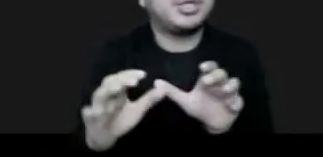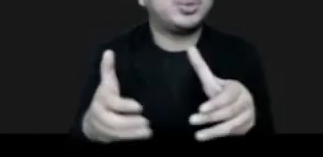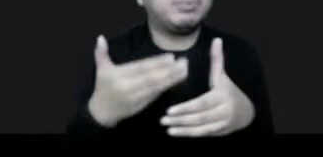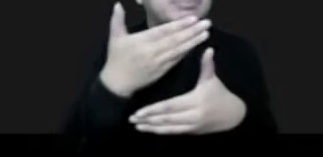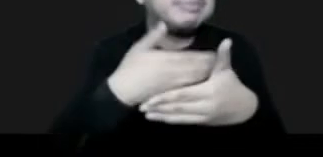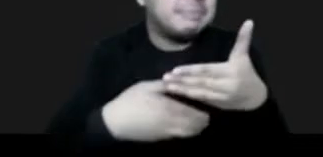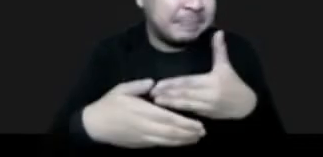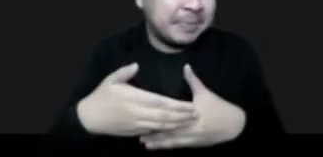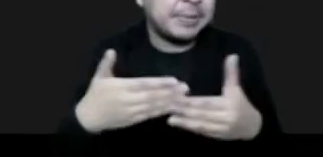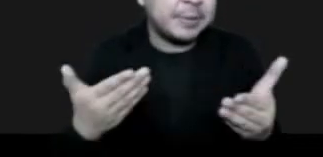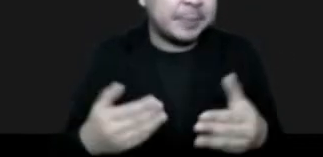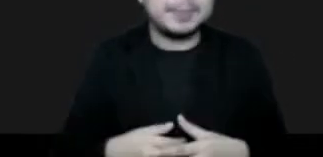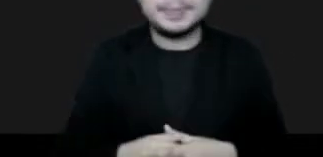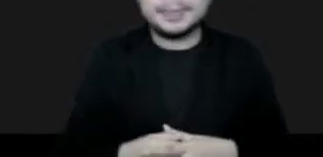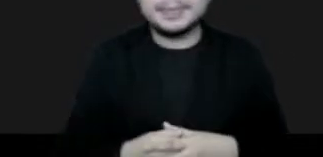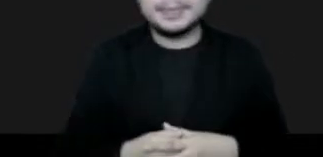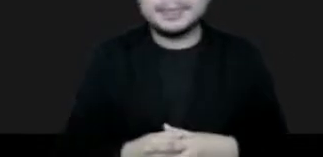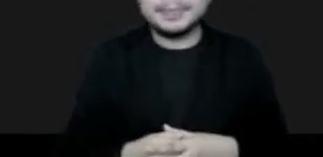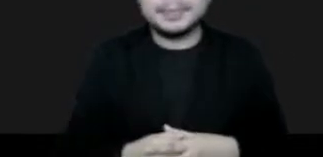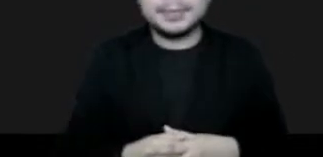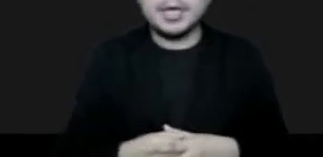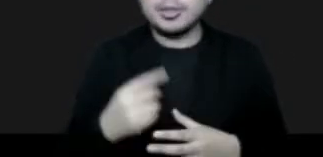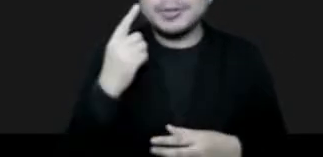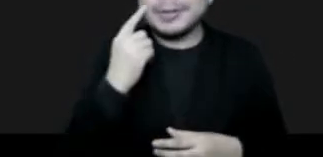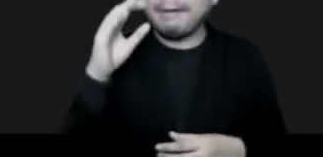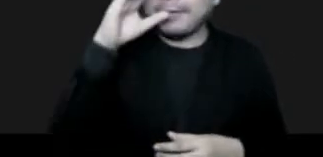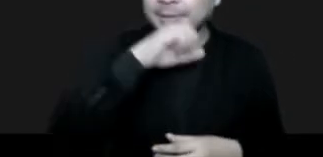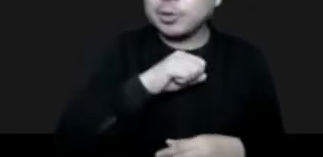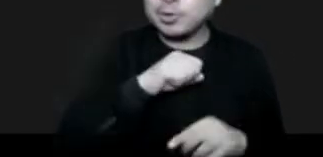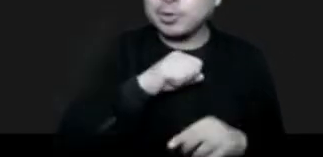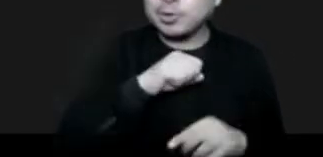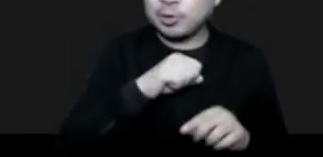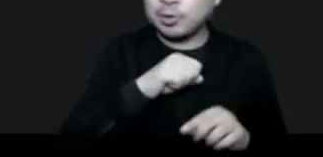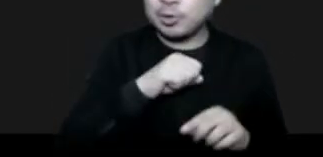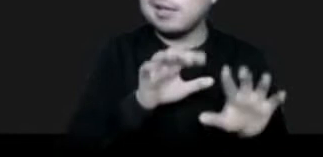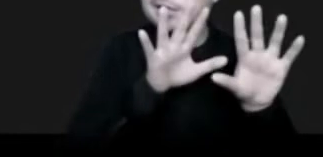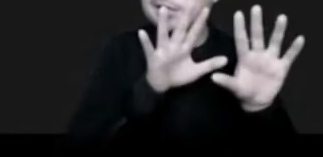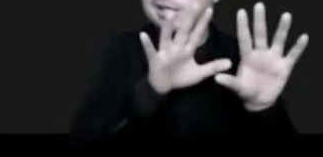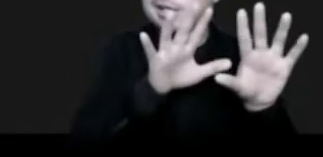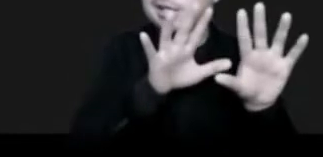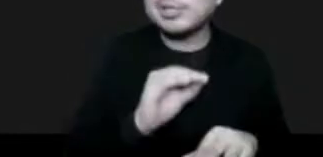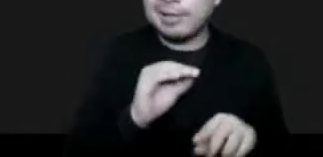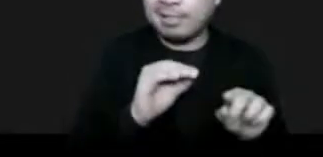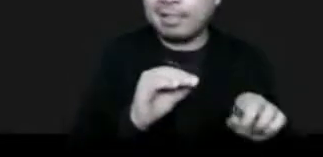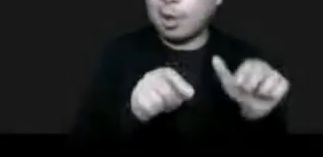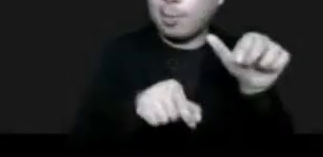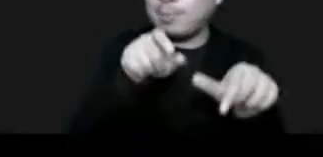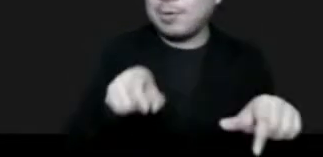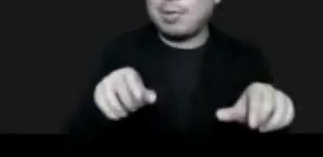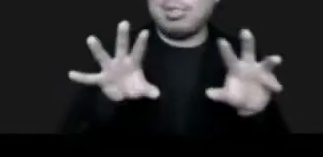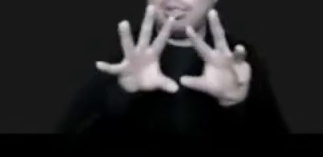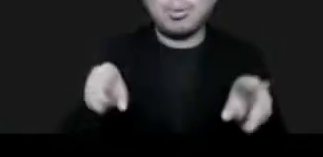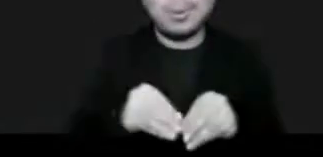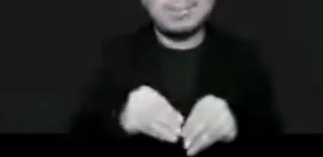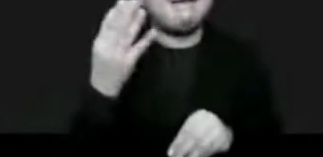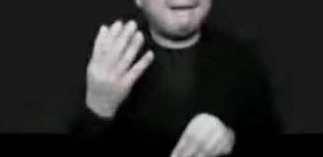assumption that at least 1 in 10 people have some form of disability, 1/10 of the person is still too